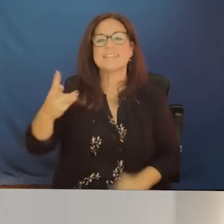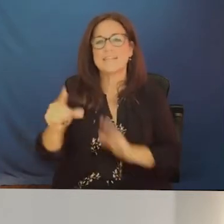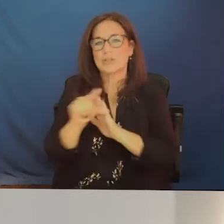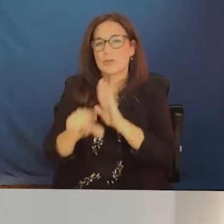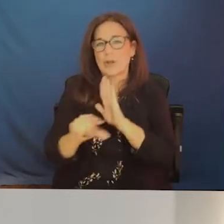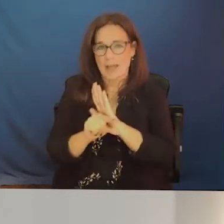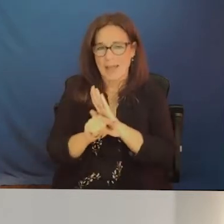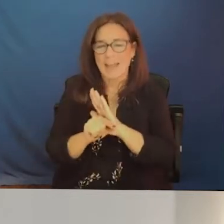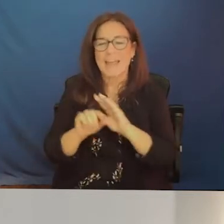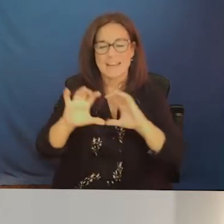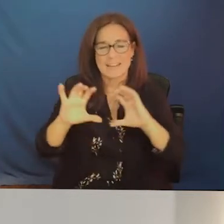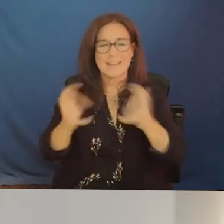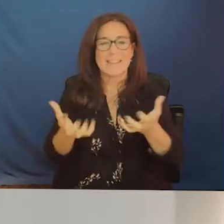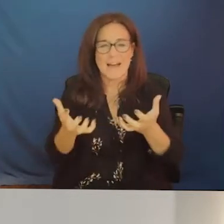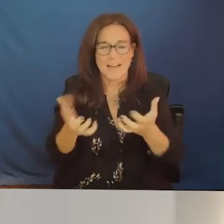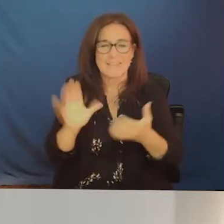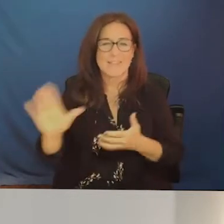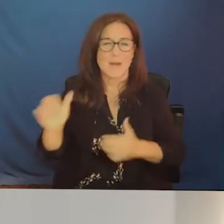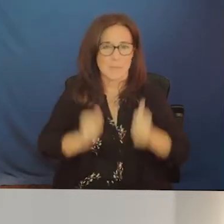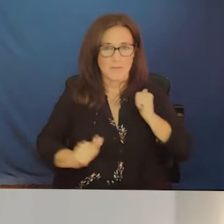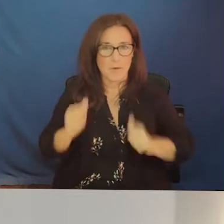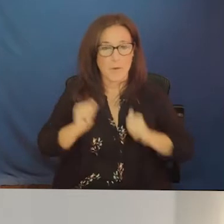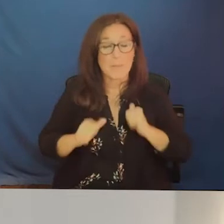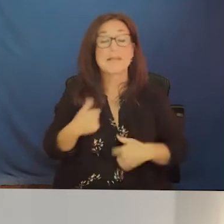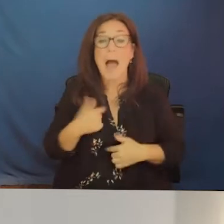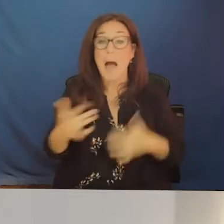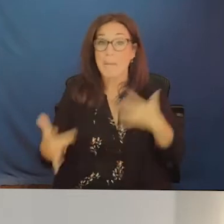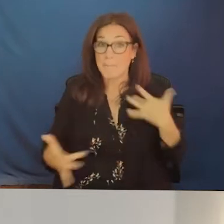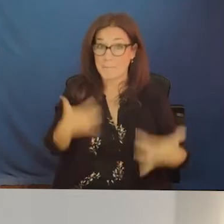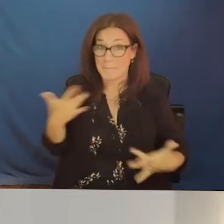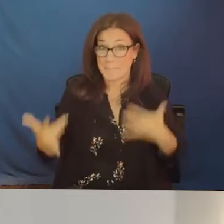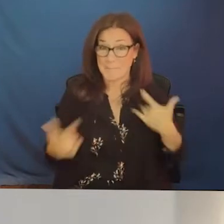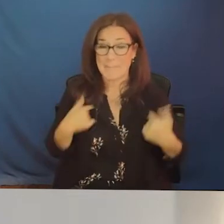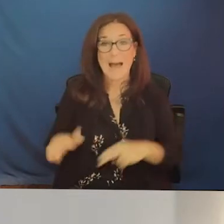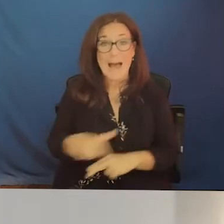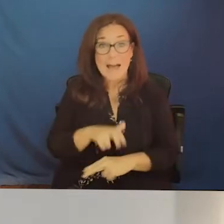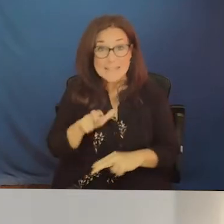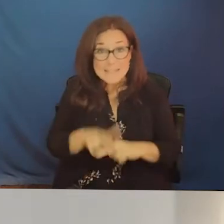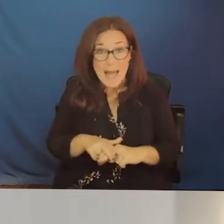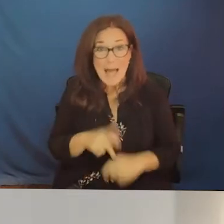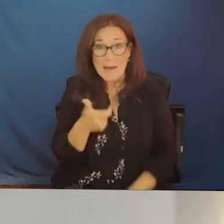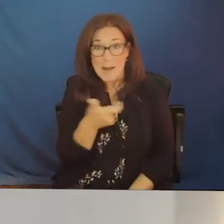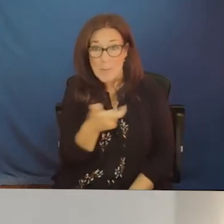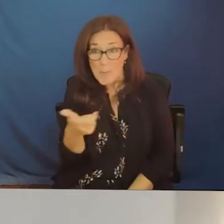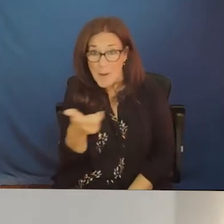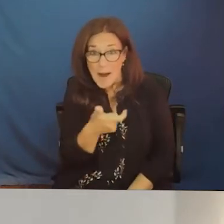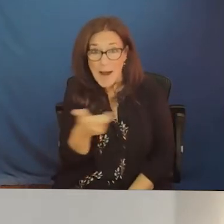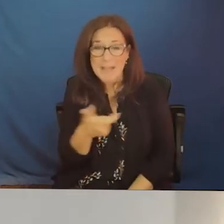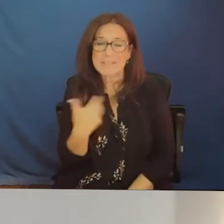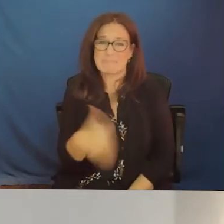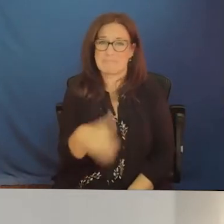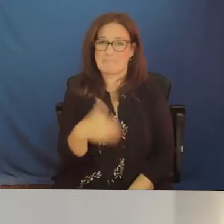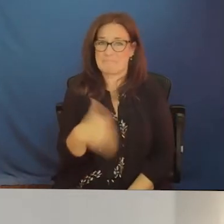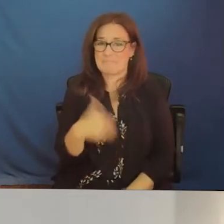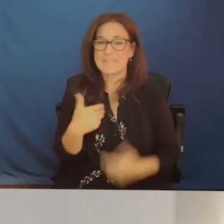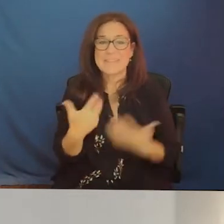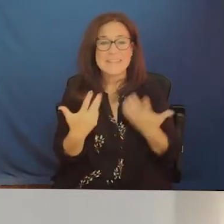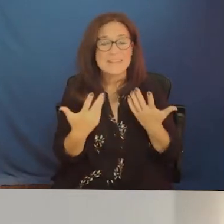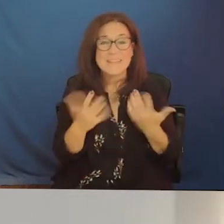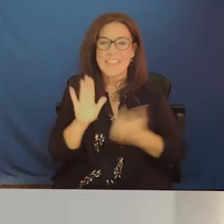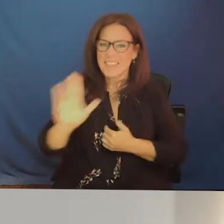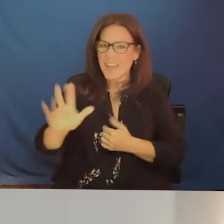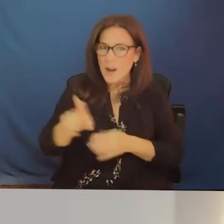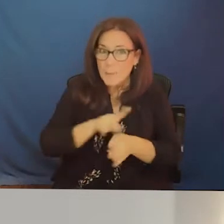was so exciting. I sat in the audience and I was able to see the production, and it was just amazing. The